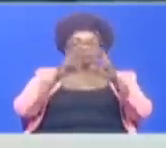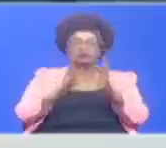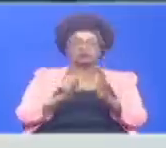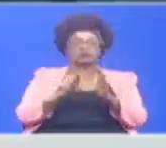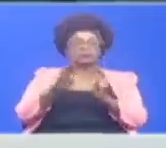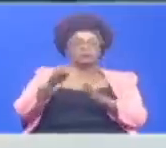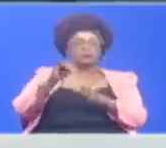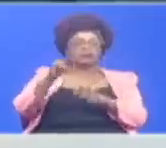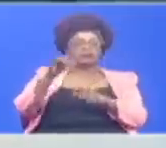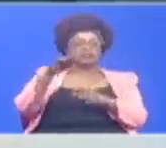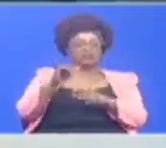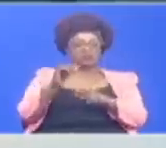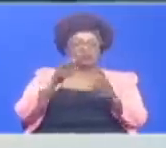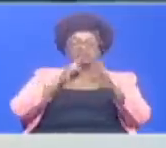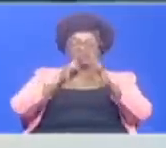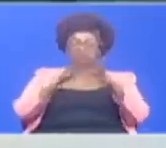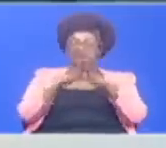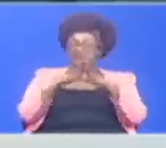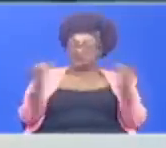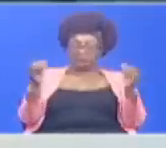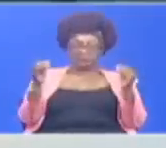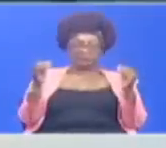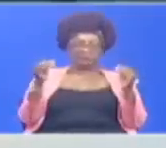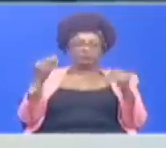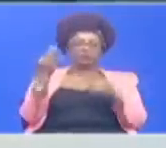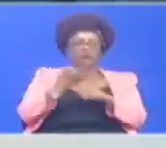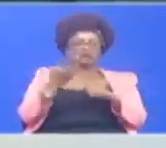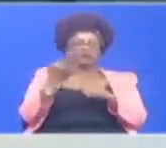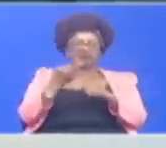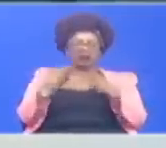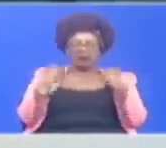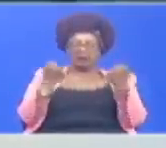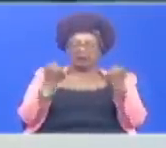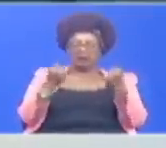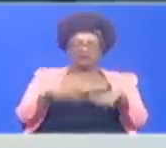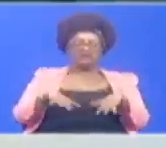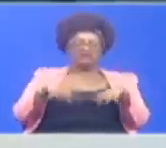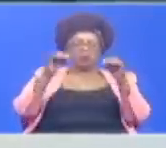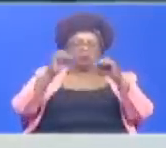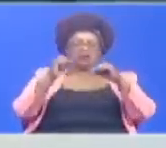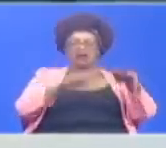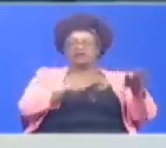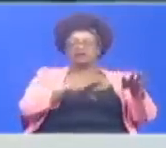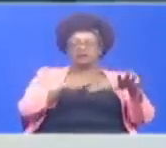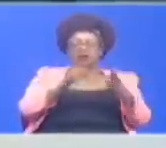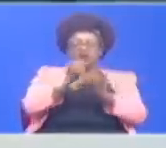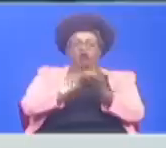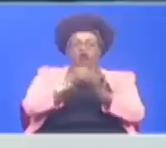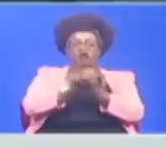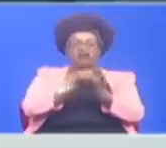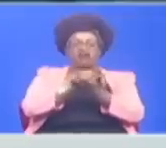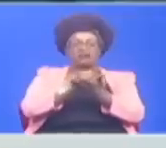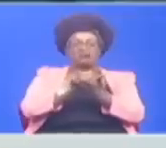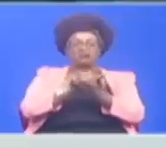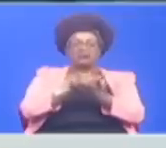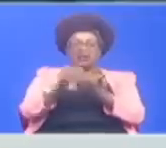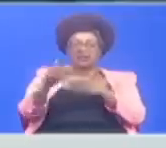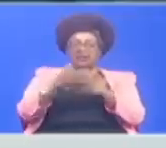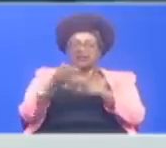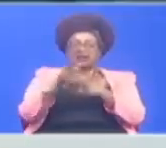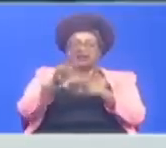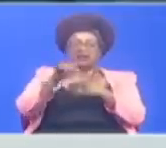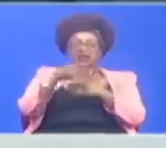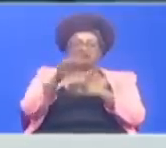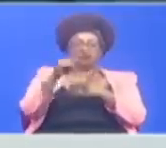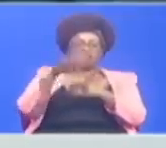Mwitiki was reported missing late Wednesday, only for his car to be found abandoned near a coffee plantation along Kiganjo Road, Juja, in